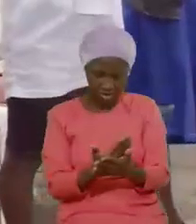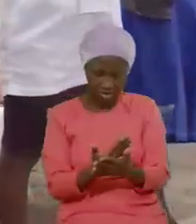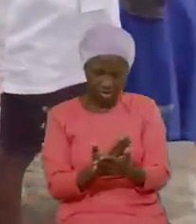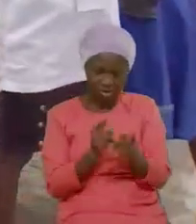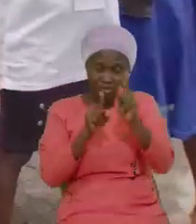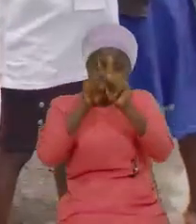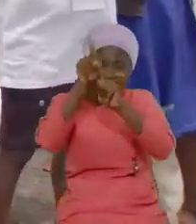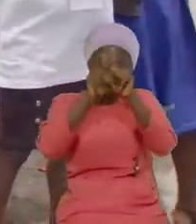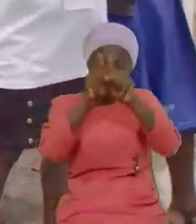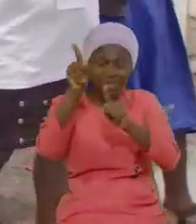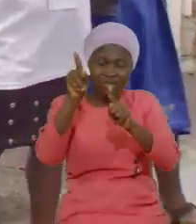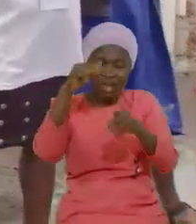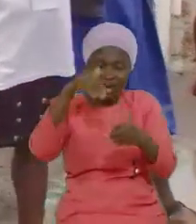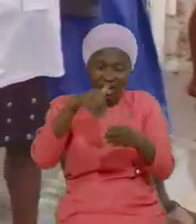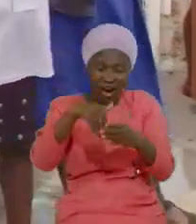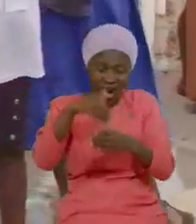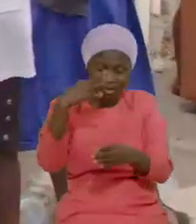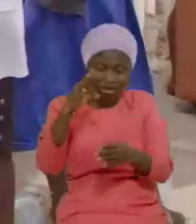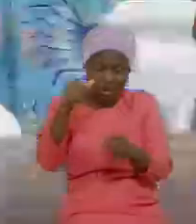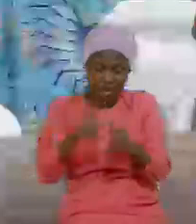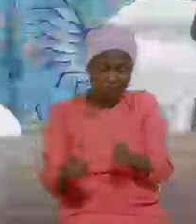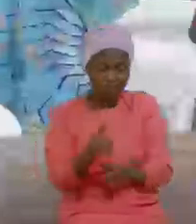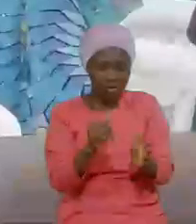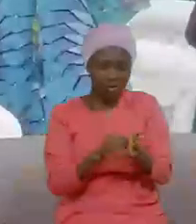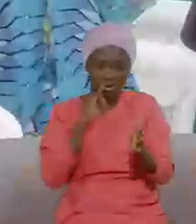of everyone that is handed over to you.